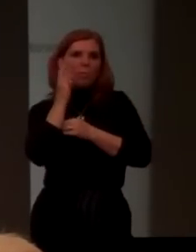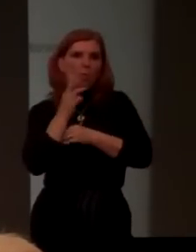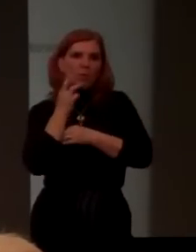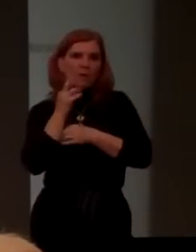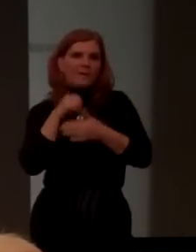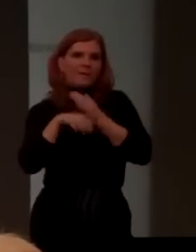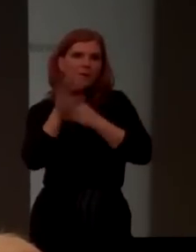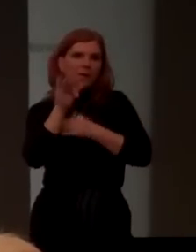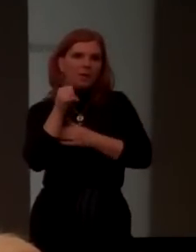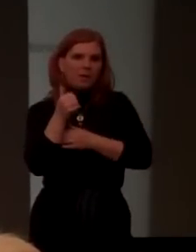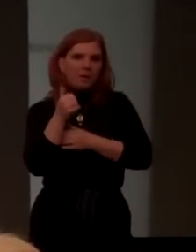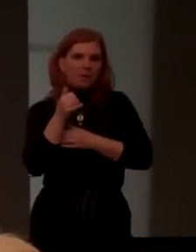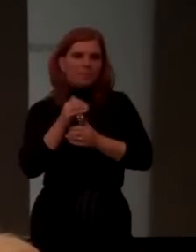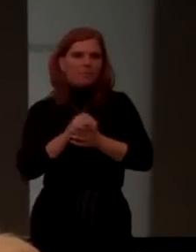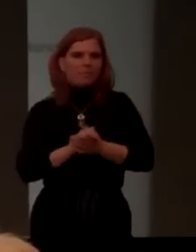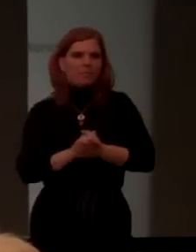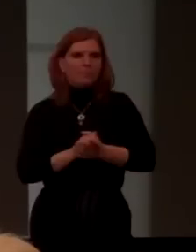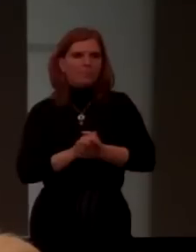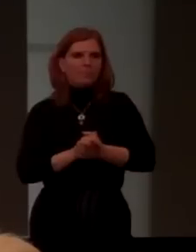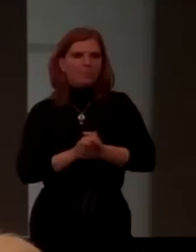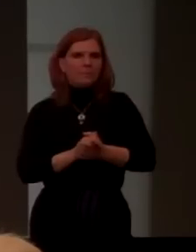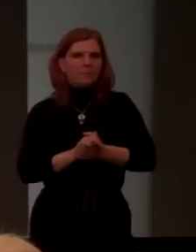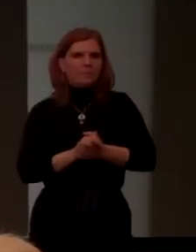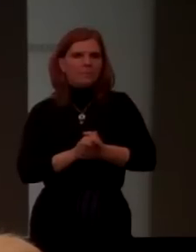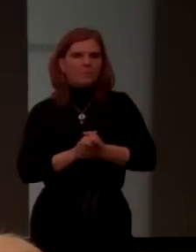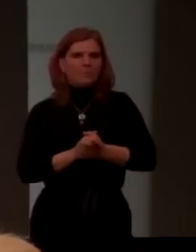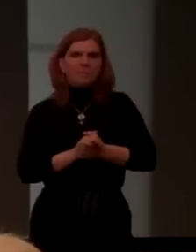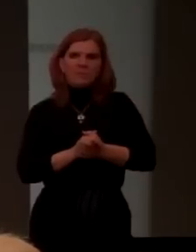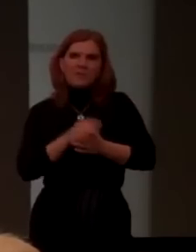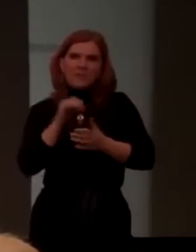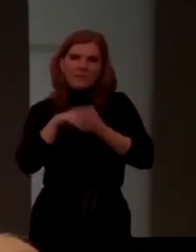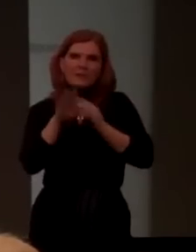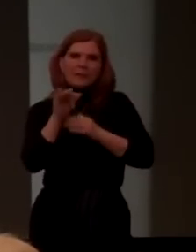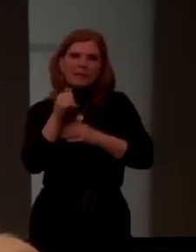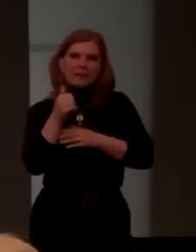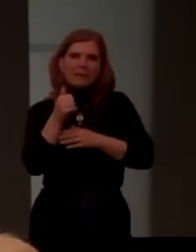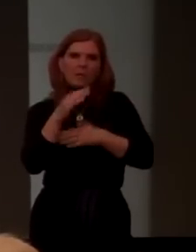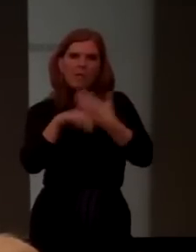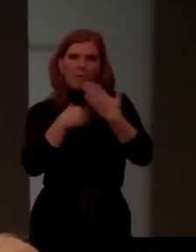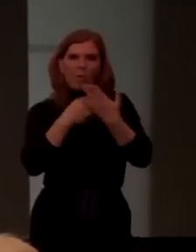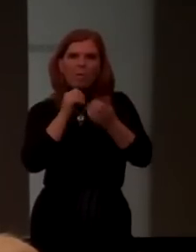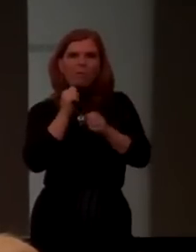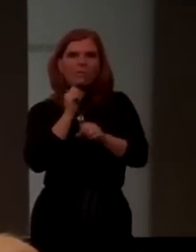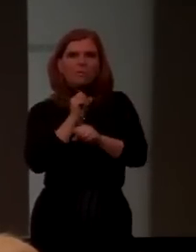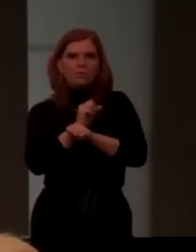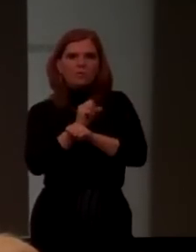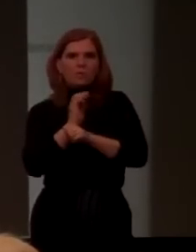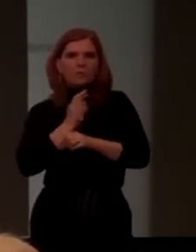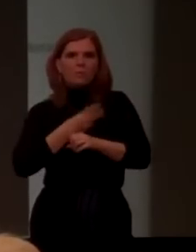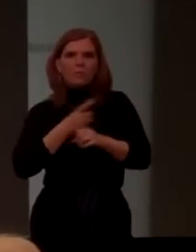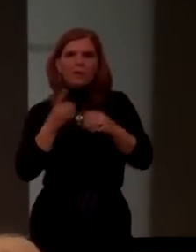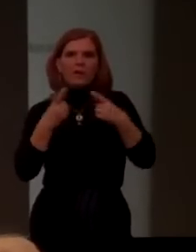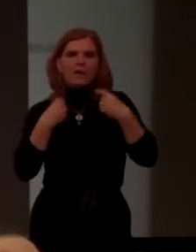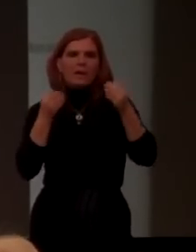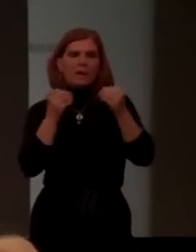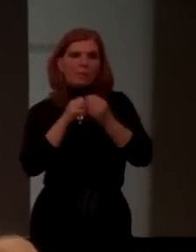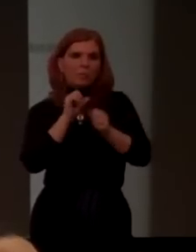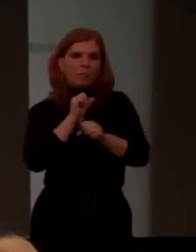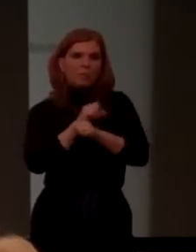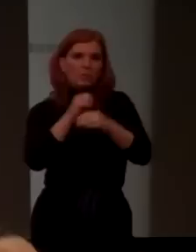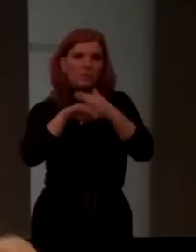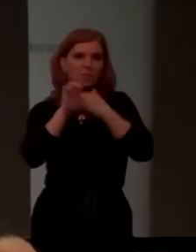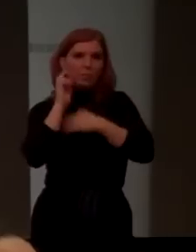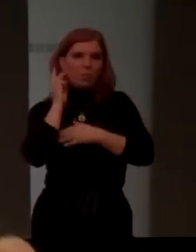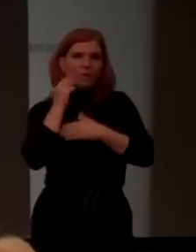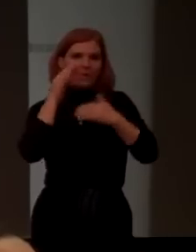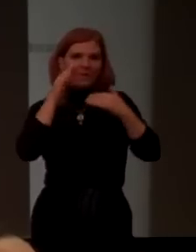census, it's still the richest city. All the jobs We had more industrial jobs in